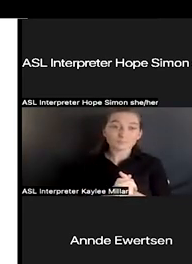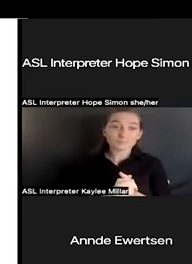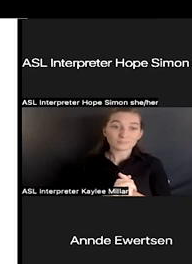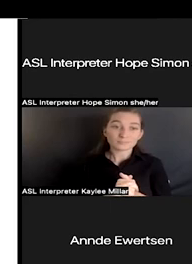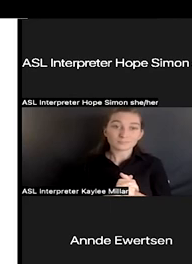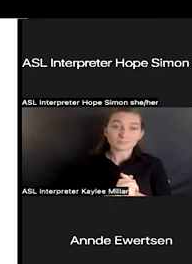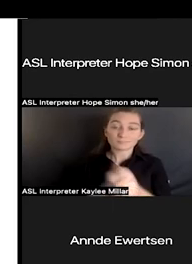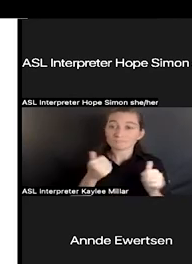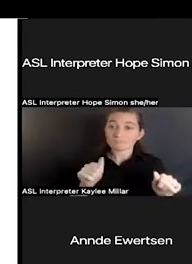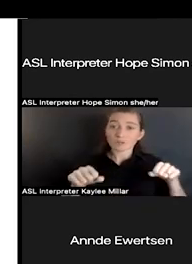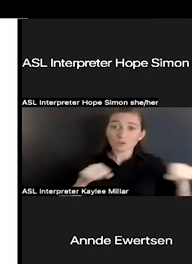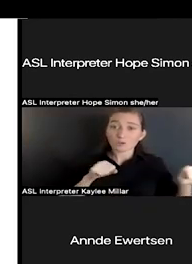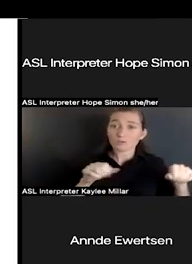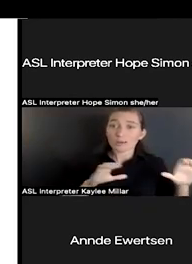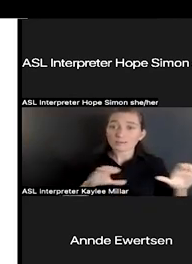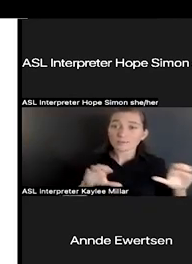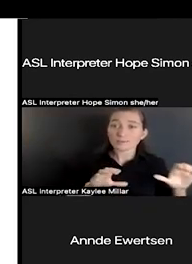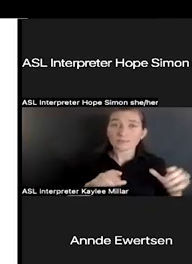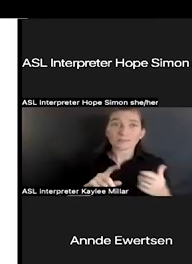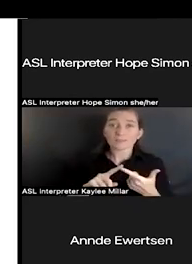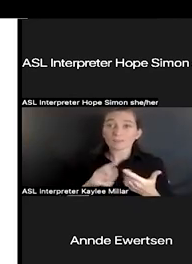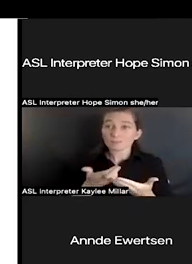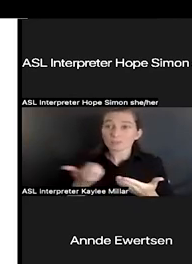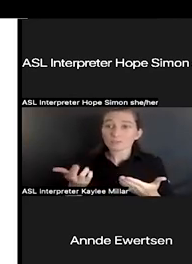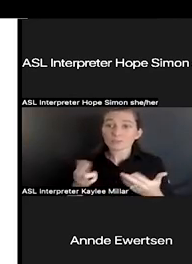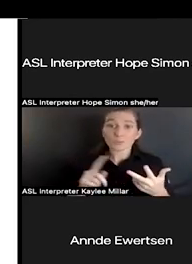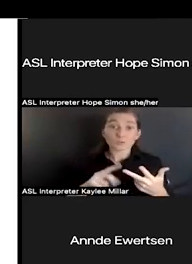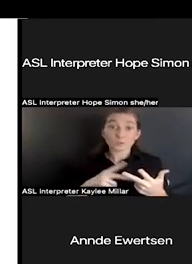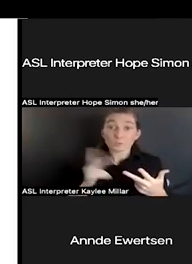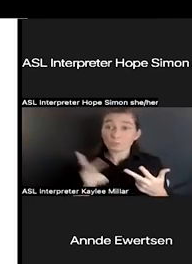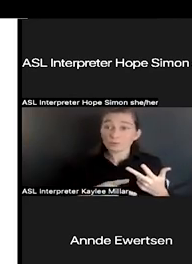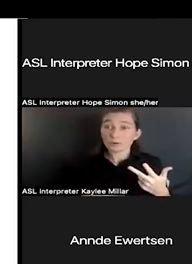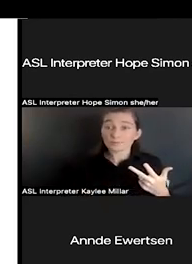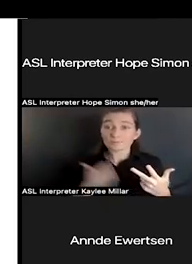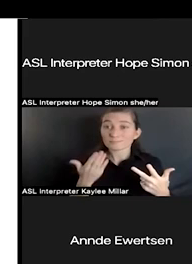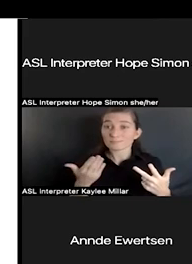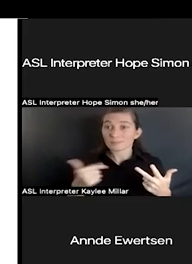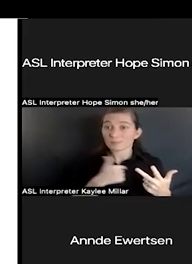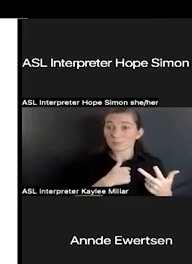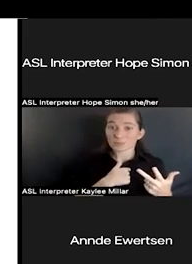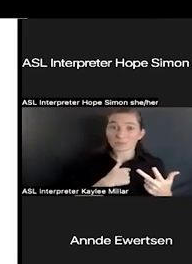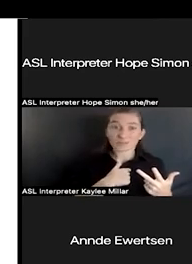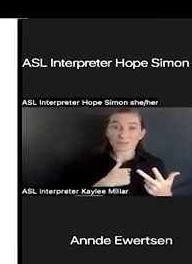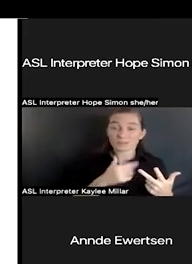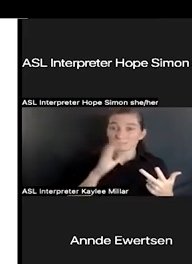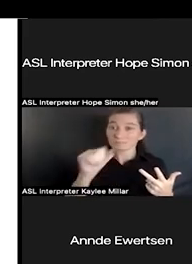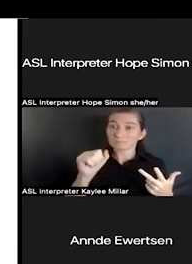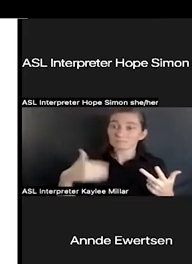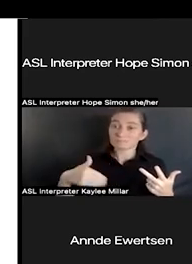earthquake-related activity or resource or program that might be of interest to the attendees?